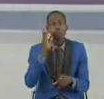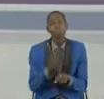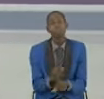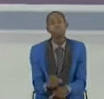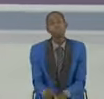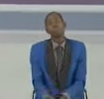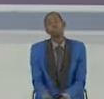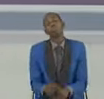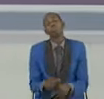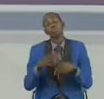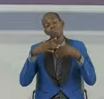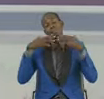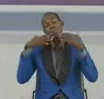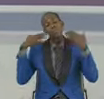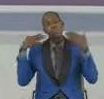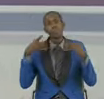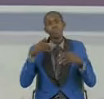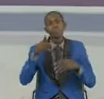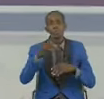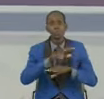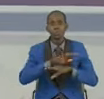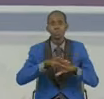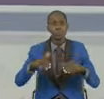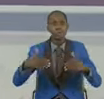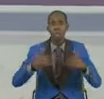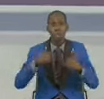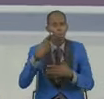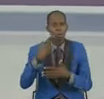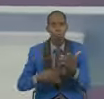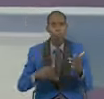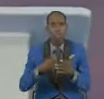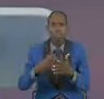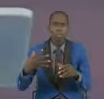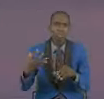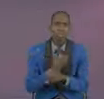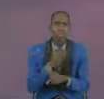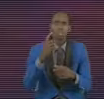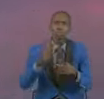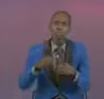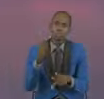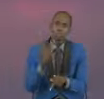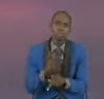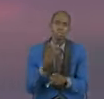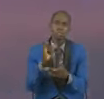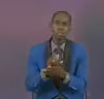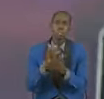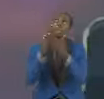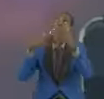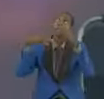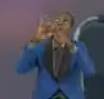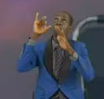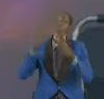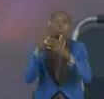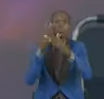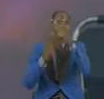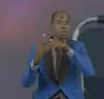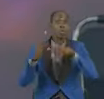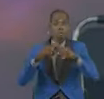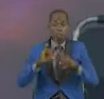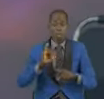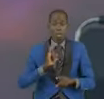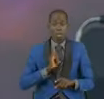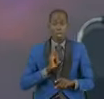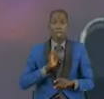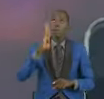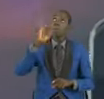You don't have what it takes to keep the heavenly vision. But by the grace of God, I